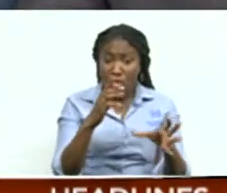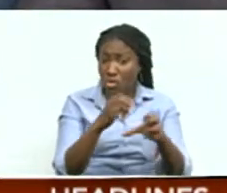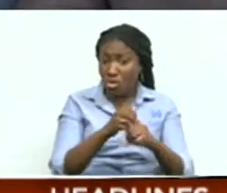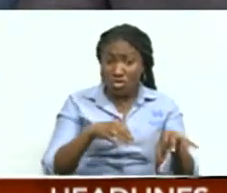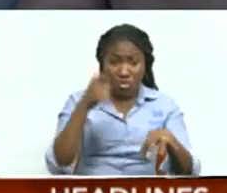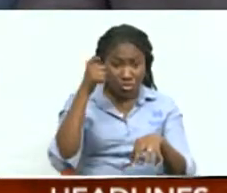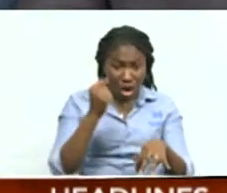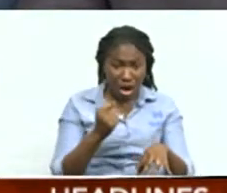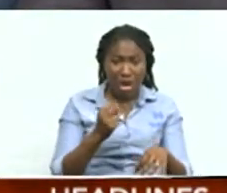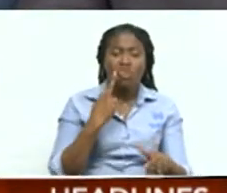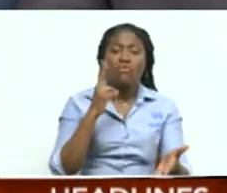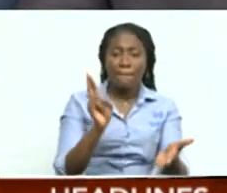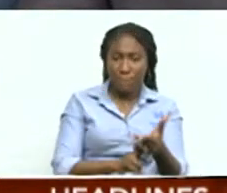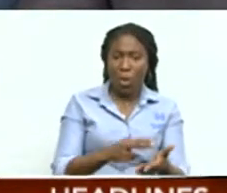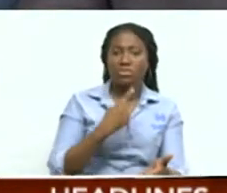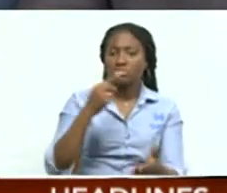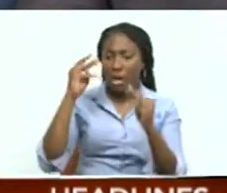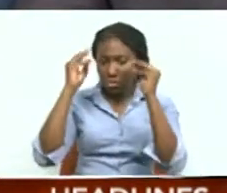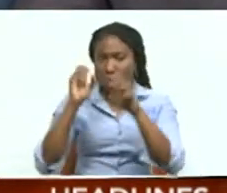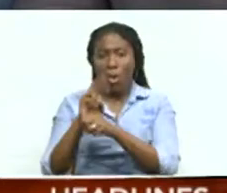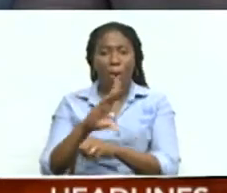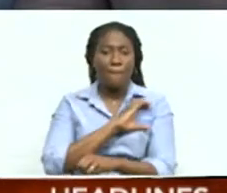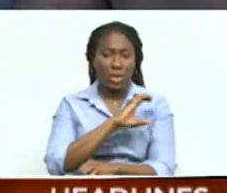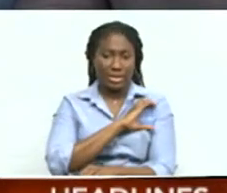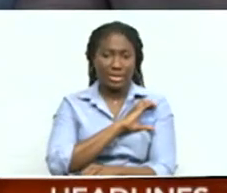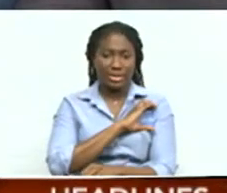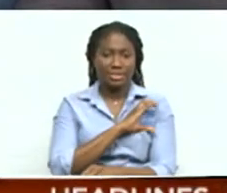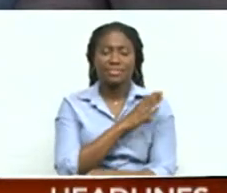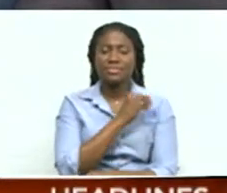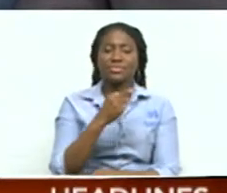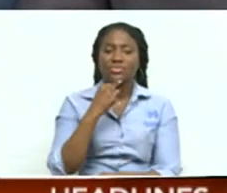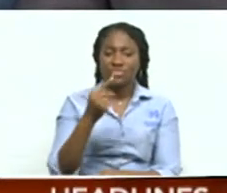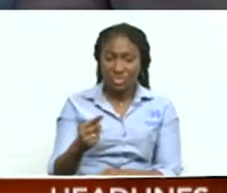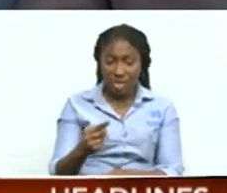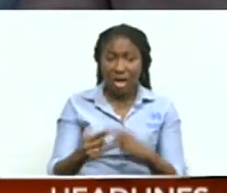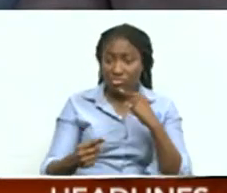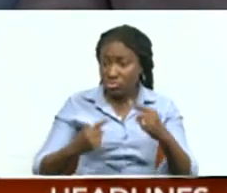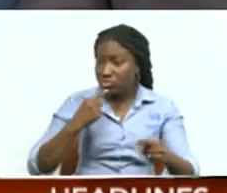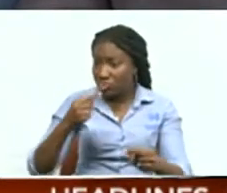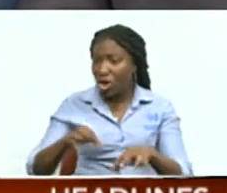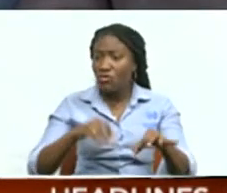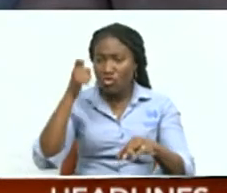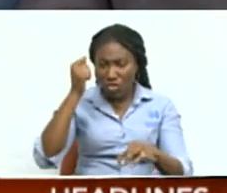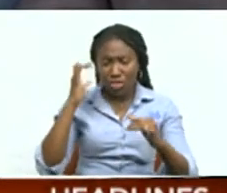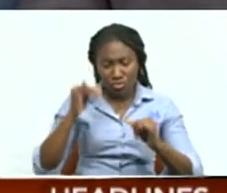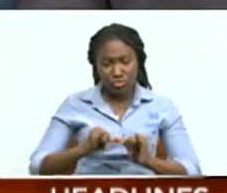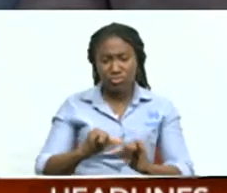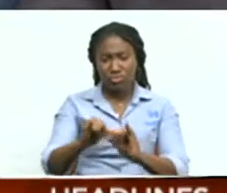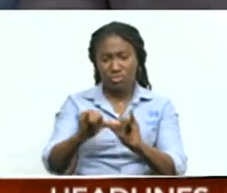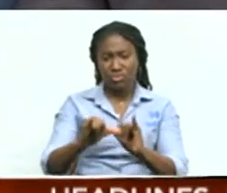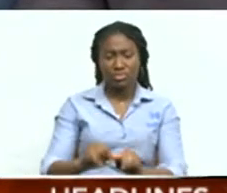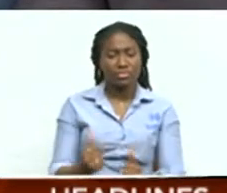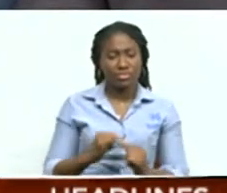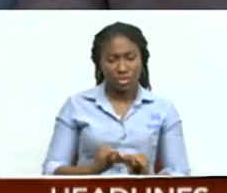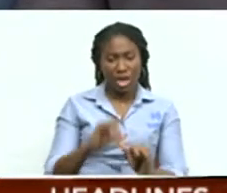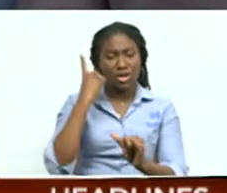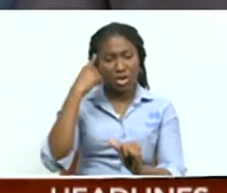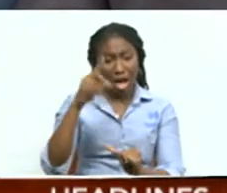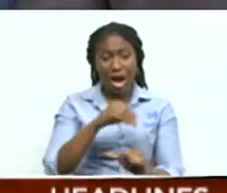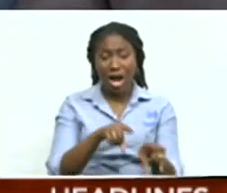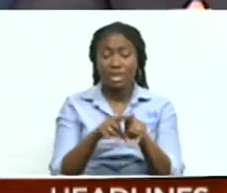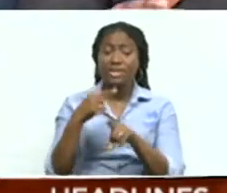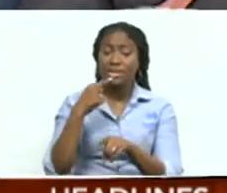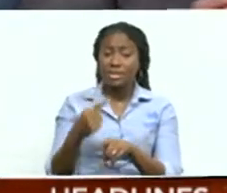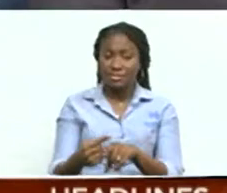this to report it to her ministry or the police. She assures the public that the funeral grant will not be stopped anytime soon. In fact, she